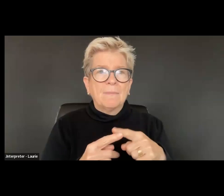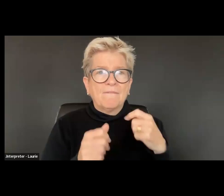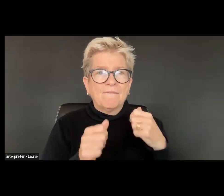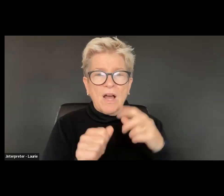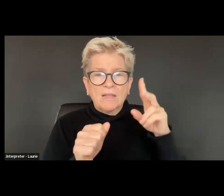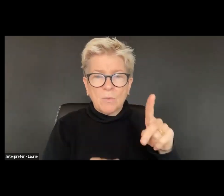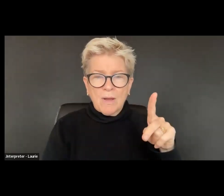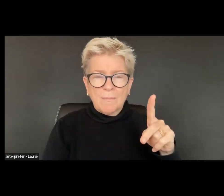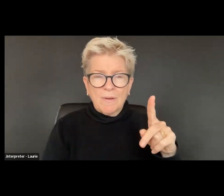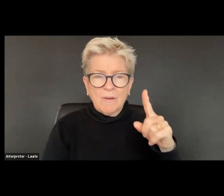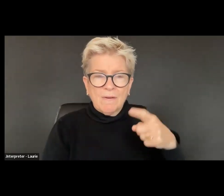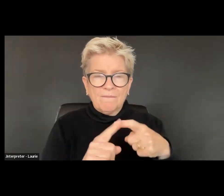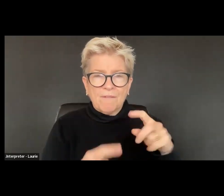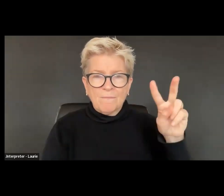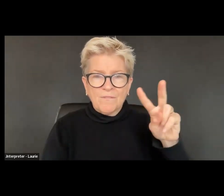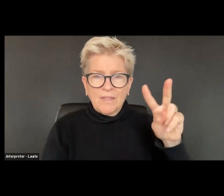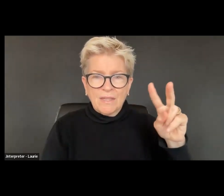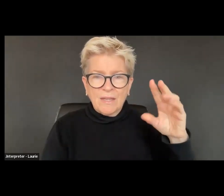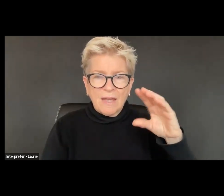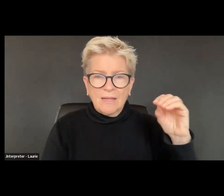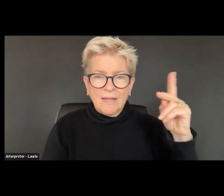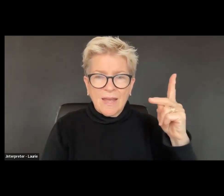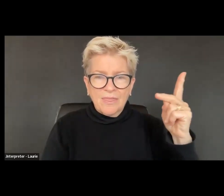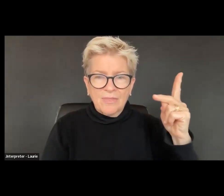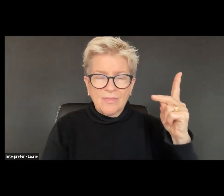follow-up from Vicki and